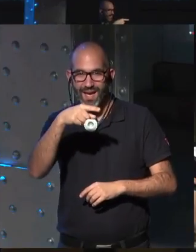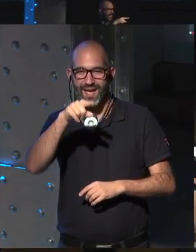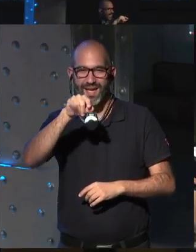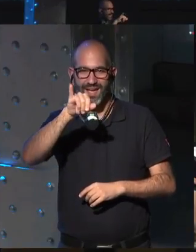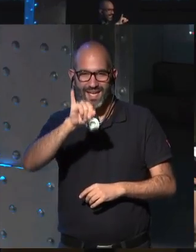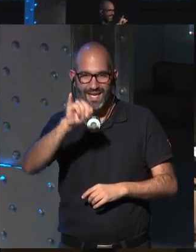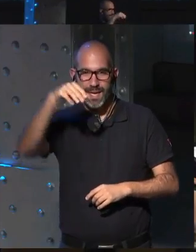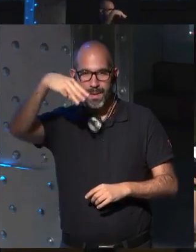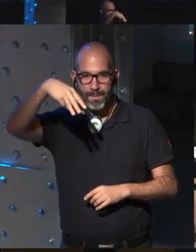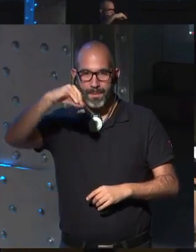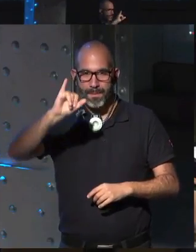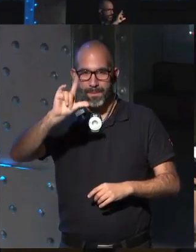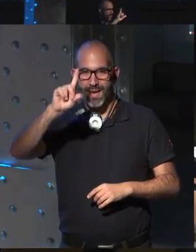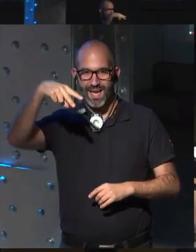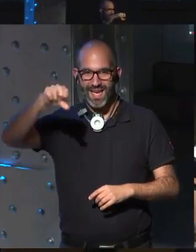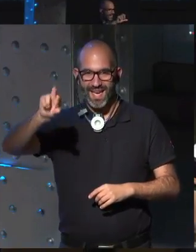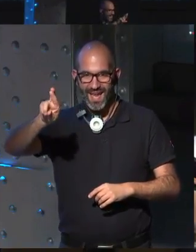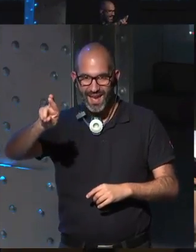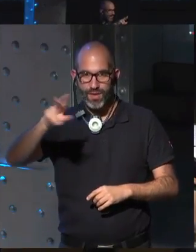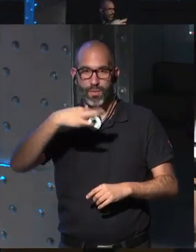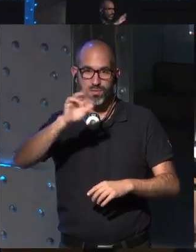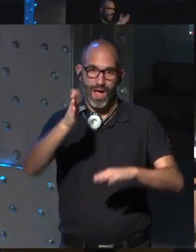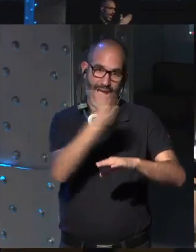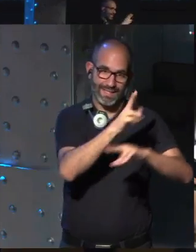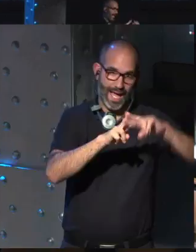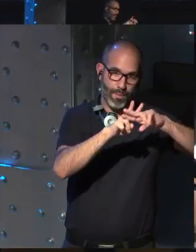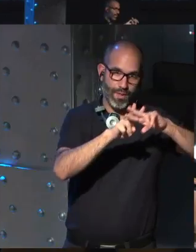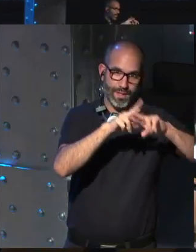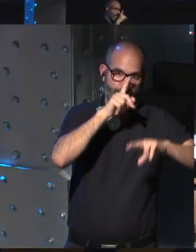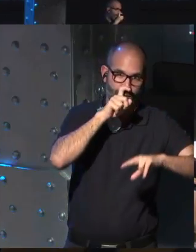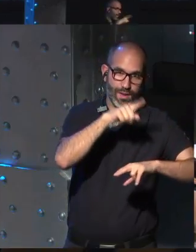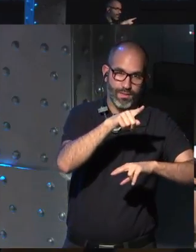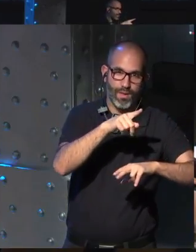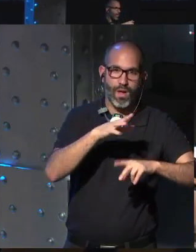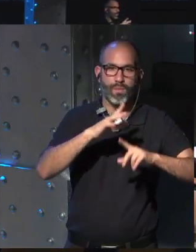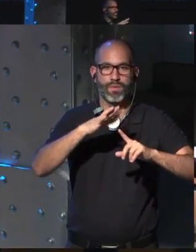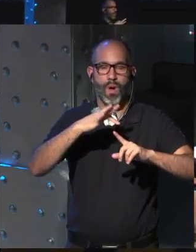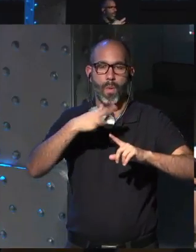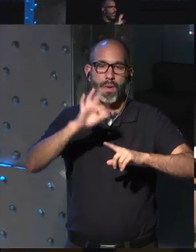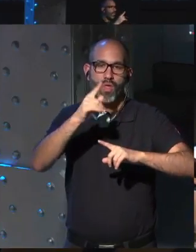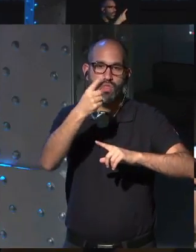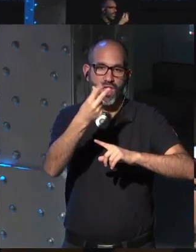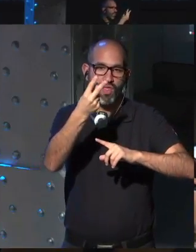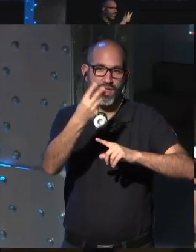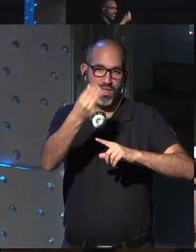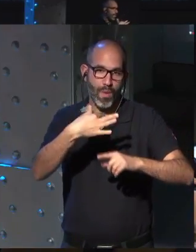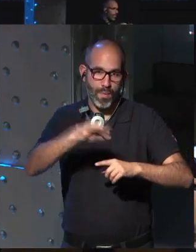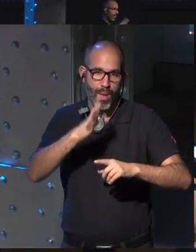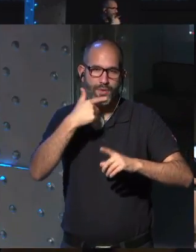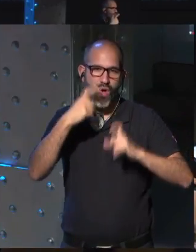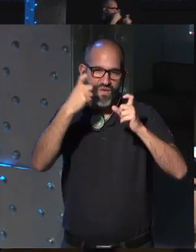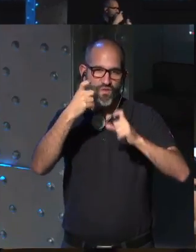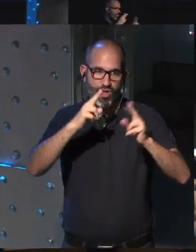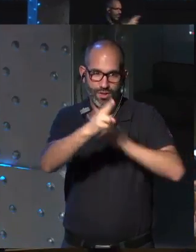G-I-M-I-L-N-E-R. Put the hashtag, put the hashtag. It might take me a few days, but I'll try to answer everything. So Pero feel free.